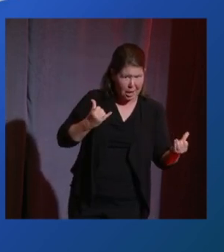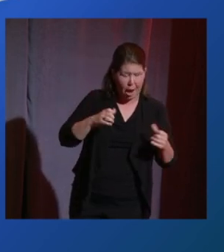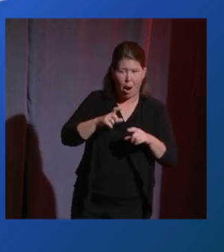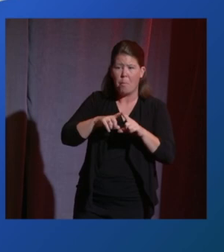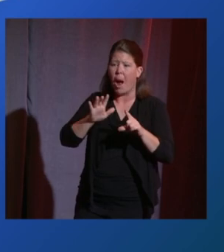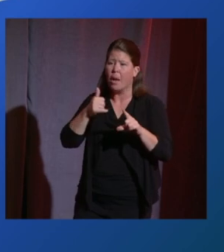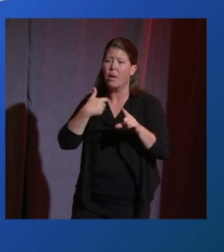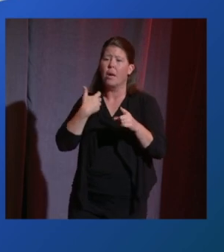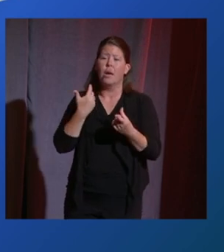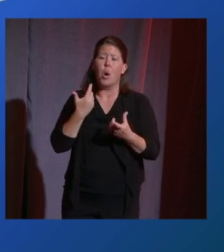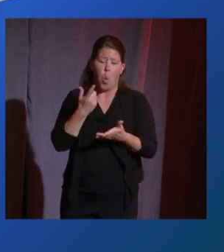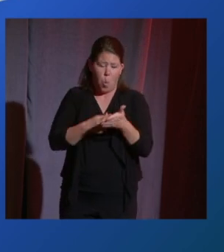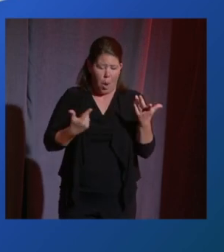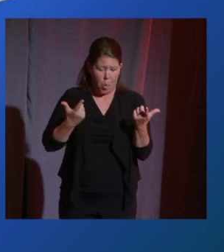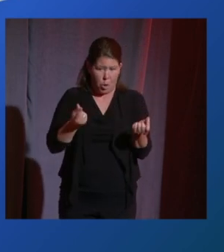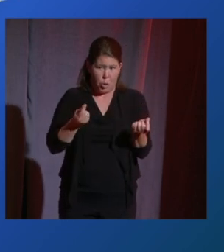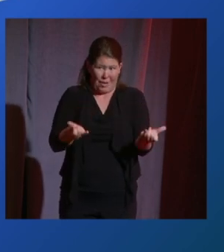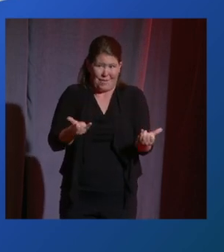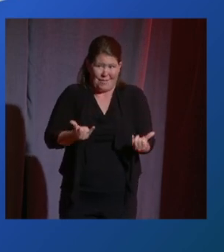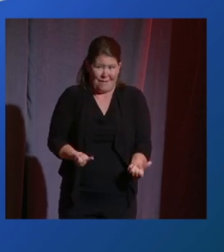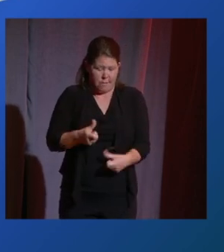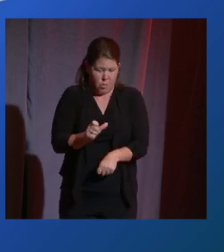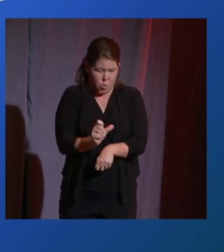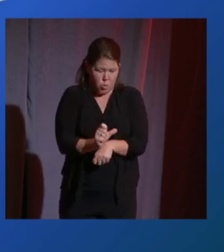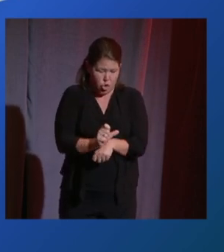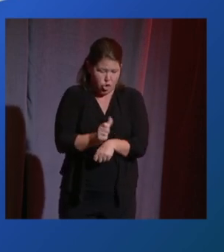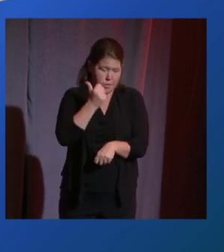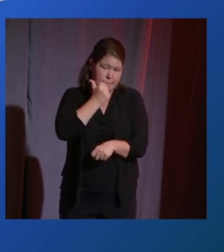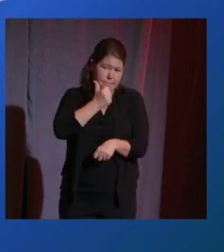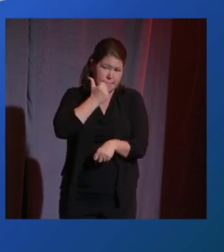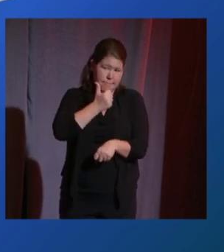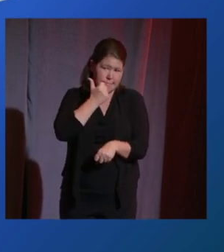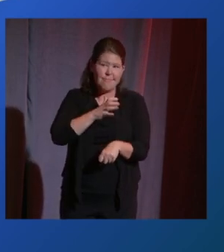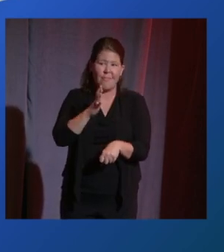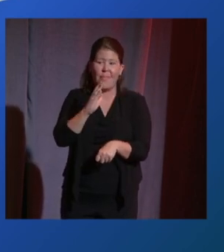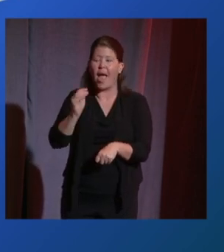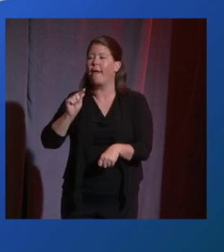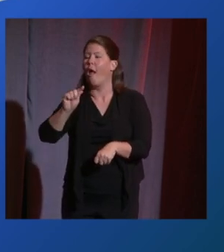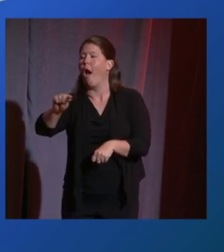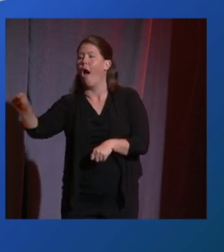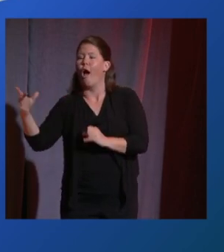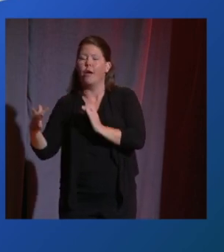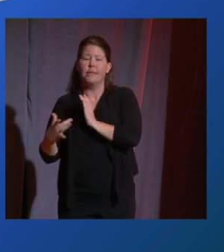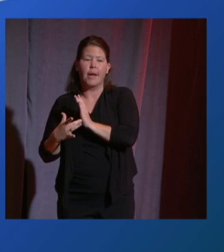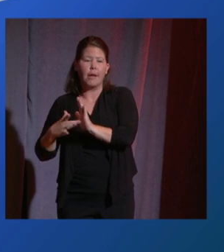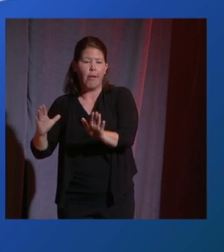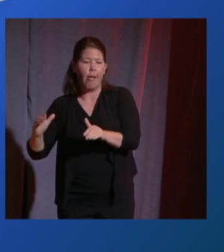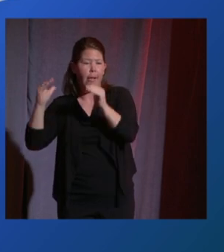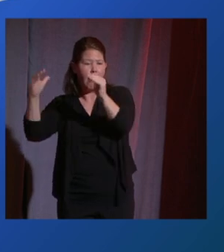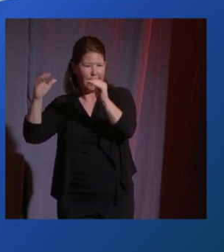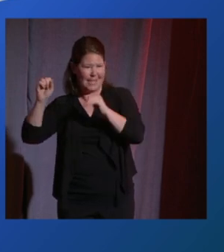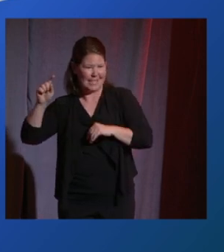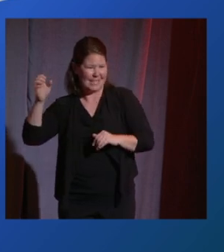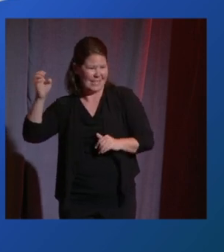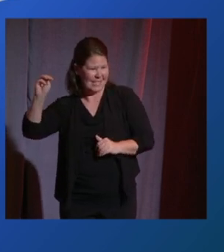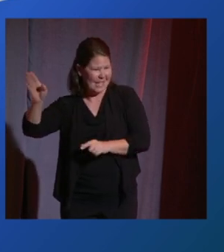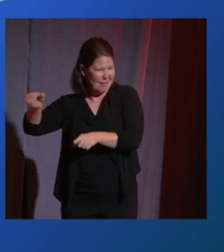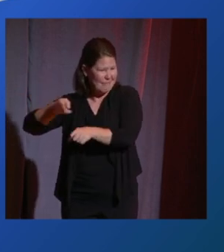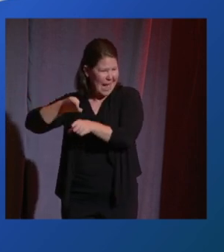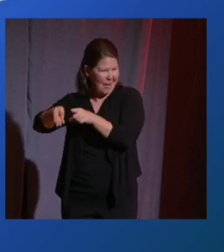today as well as those other um uh technological Advanced areas as well stem areas as I